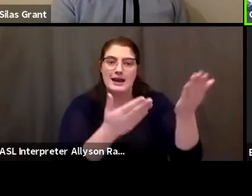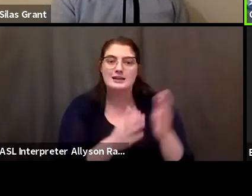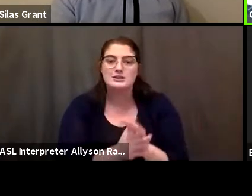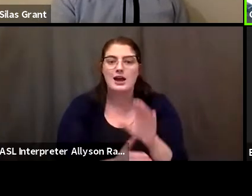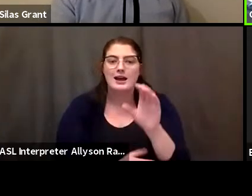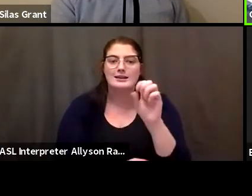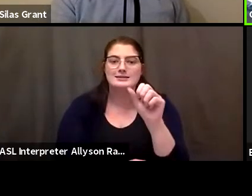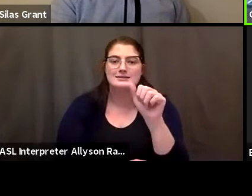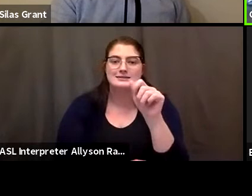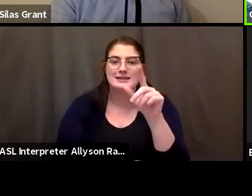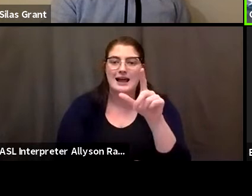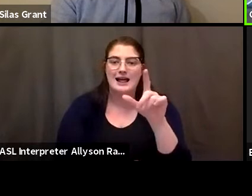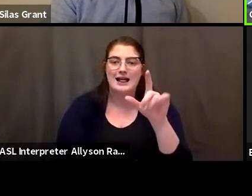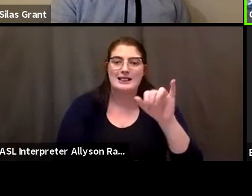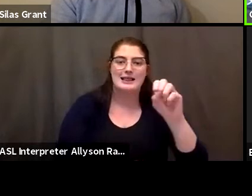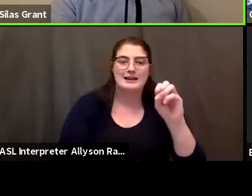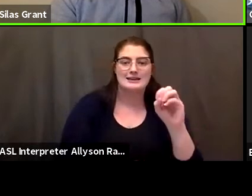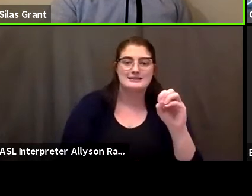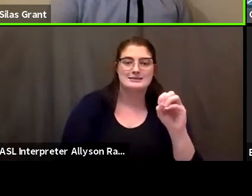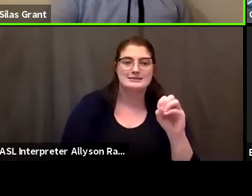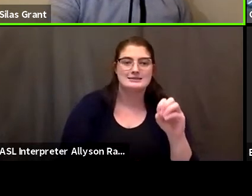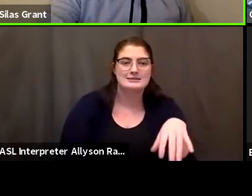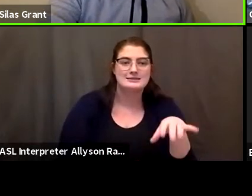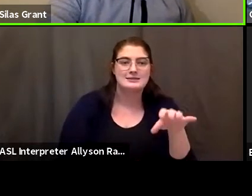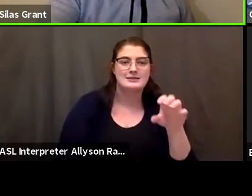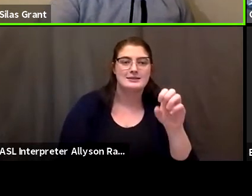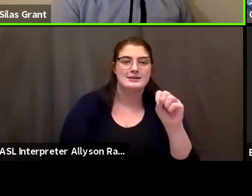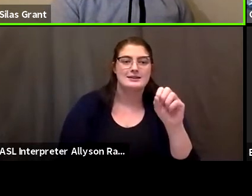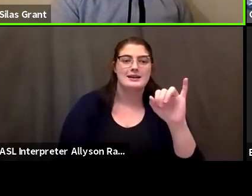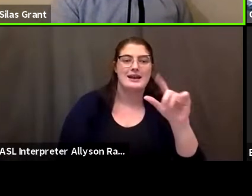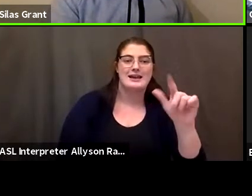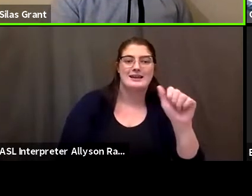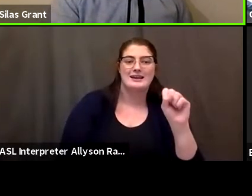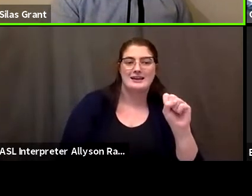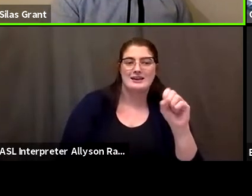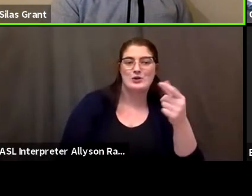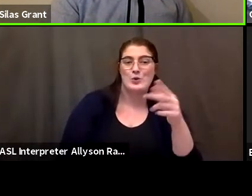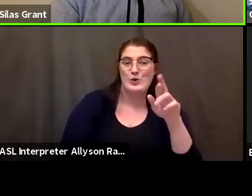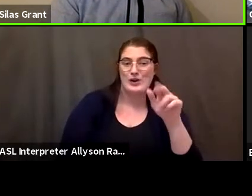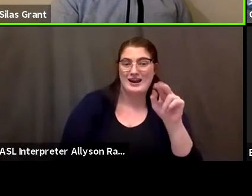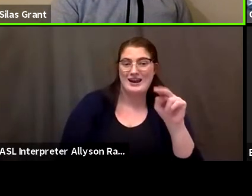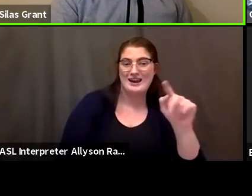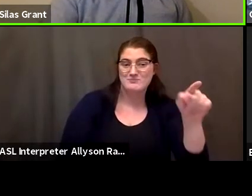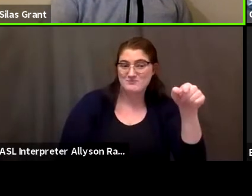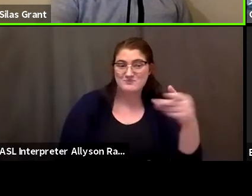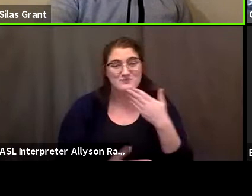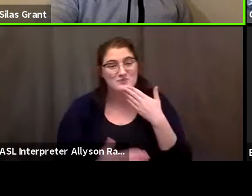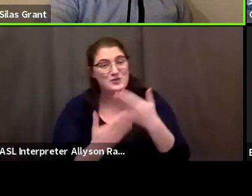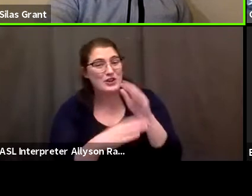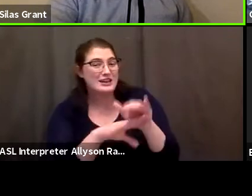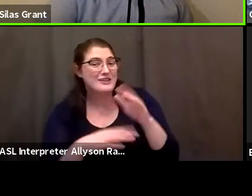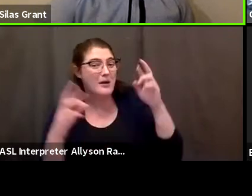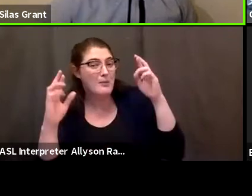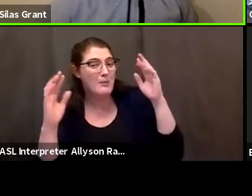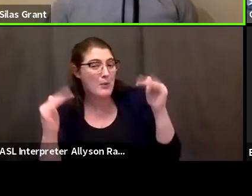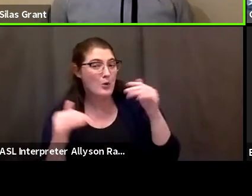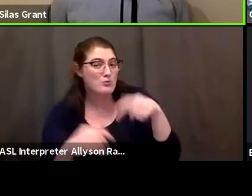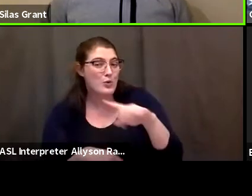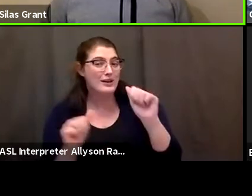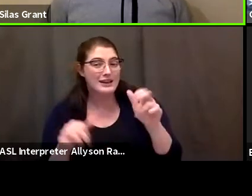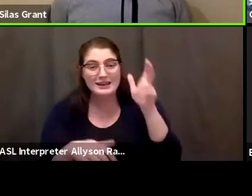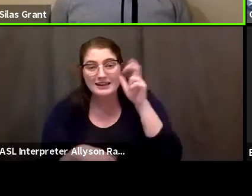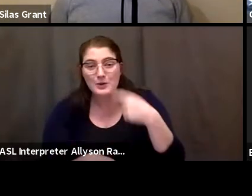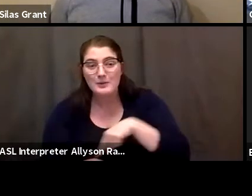Good evening. Good evening, everyone. I hope you all can hear me. I Yes. have a few